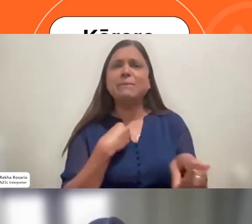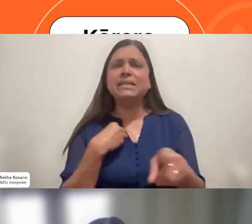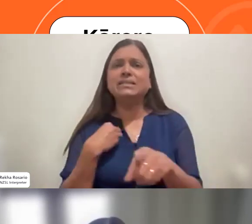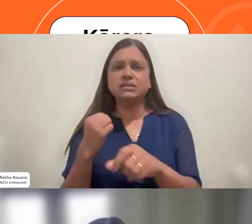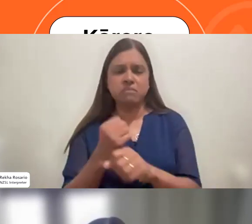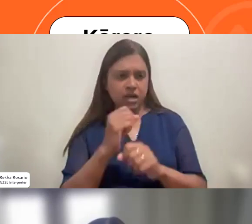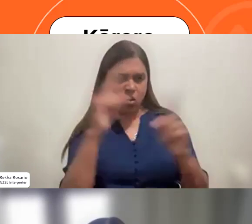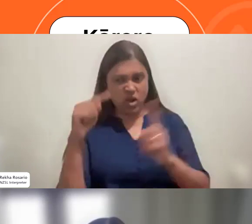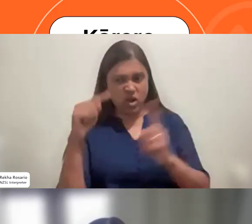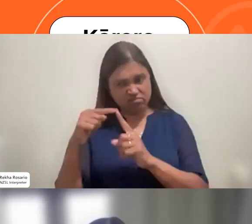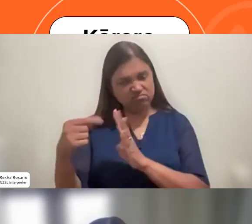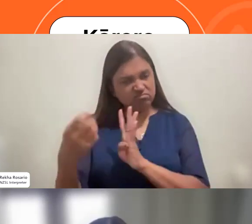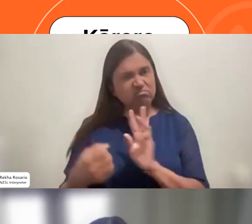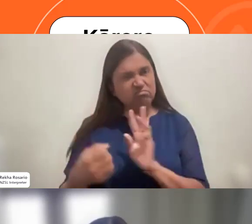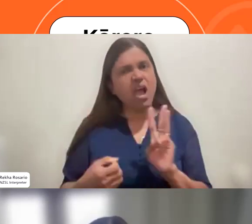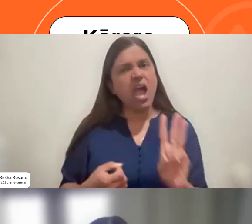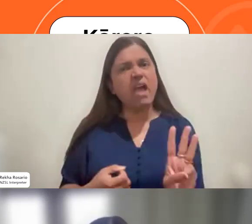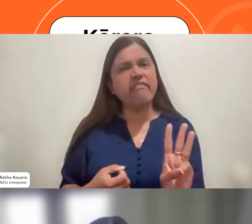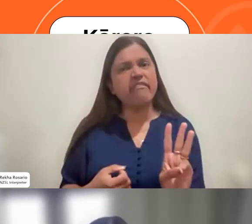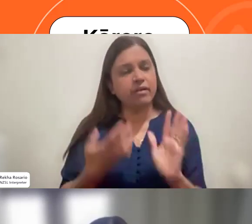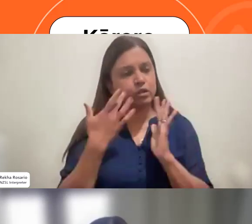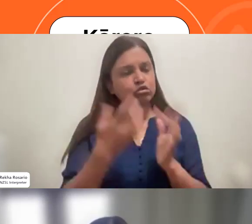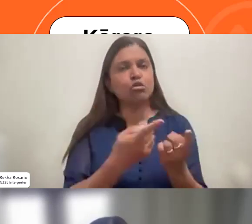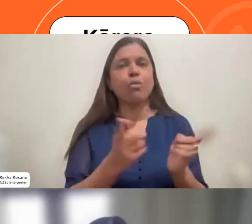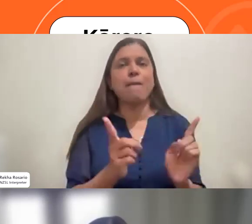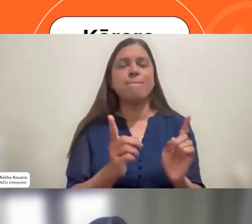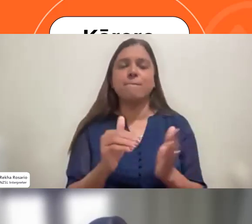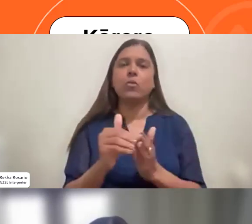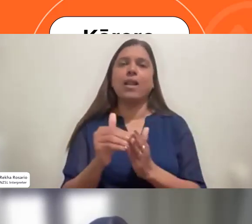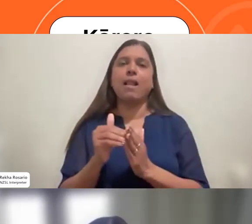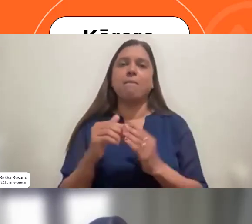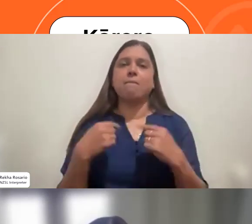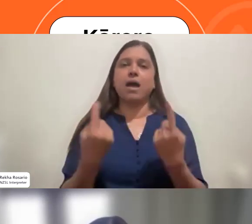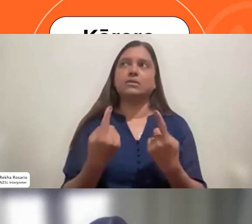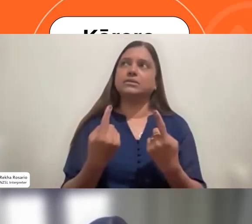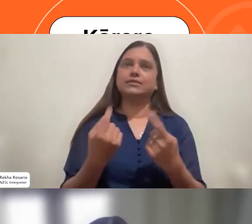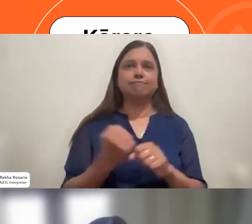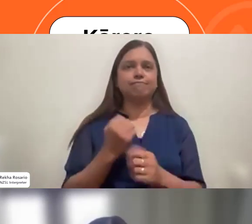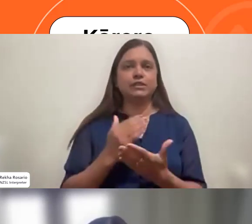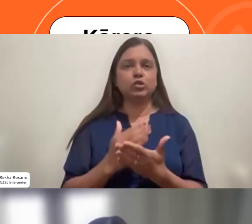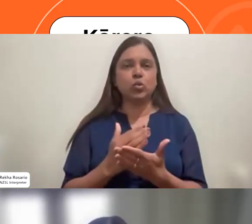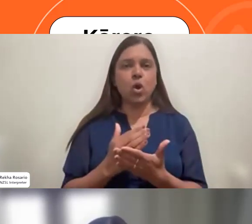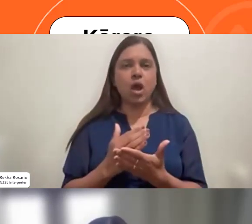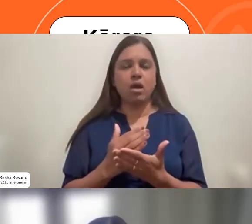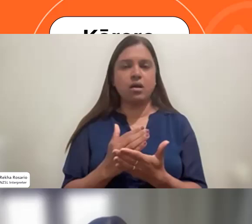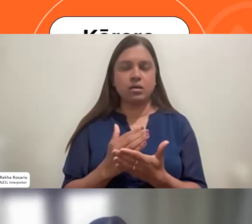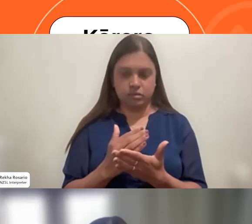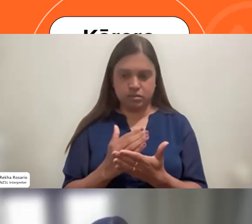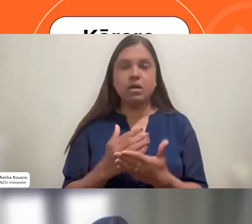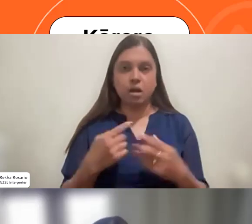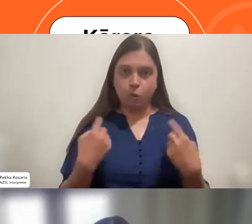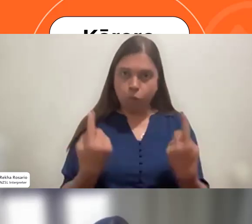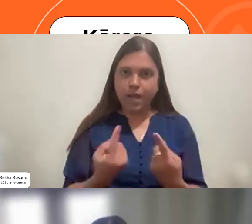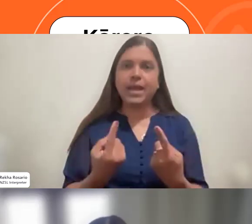being told to these companies, it will help. It'll help us to ensure that we're